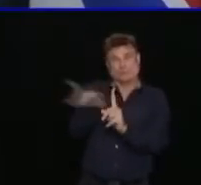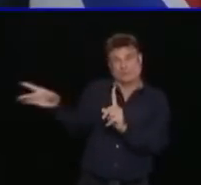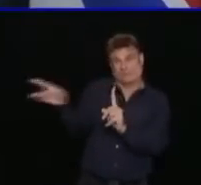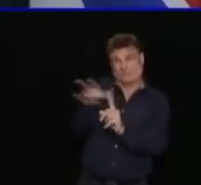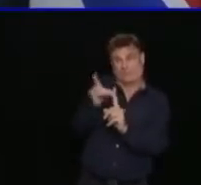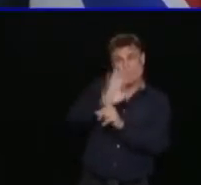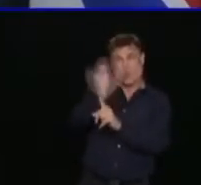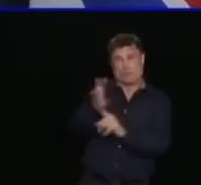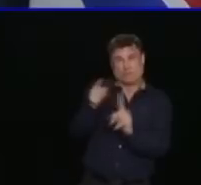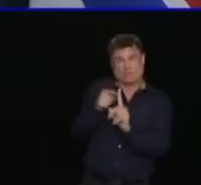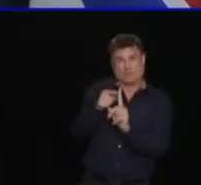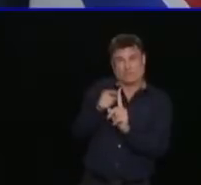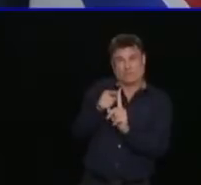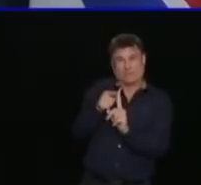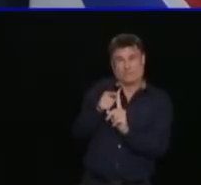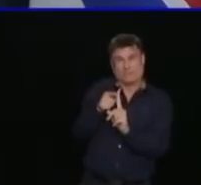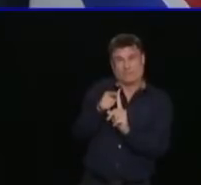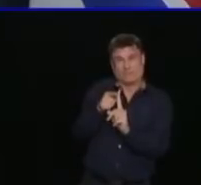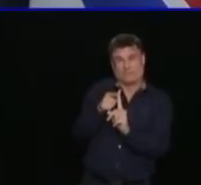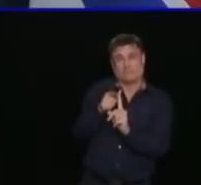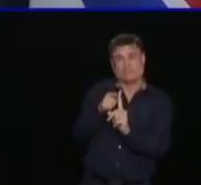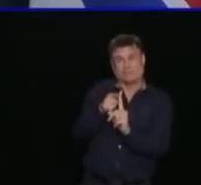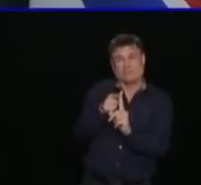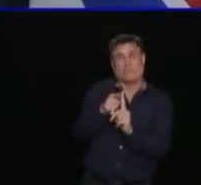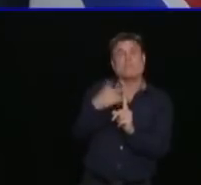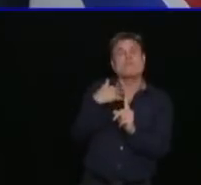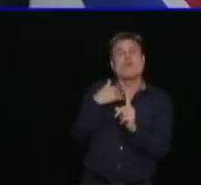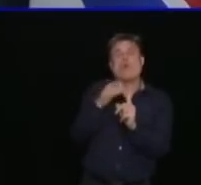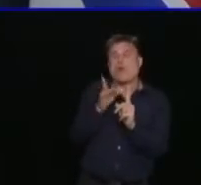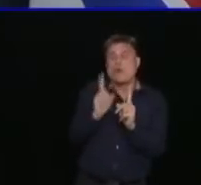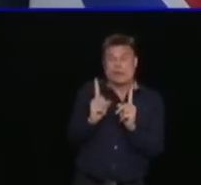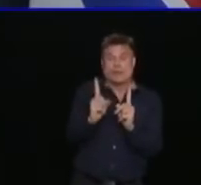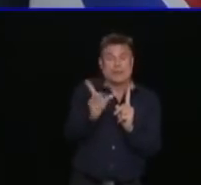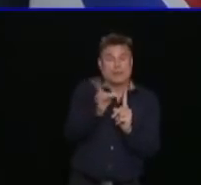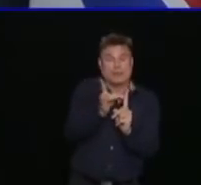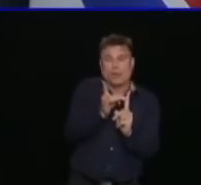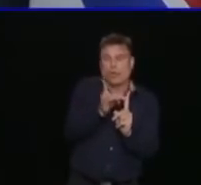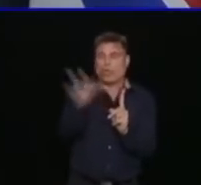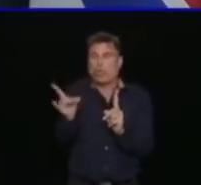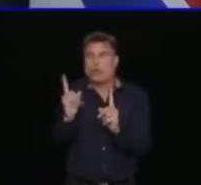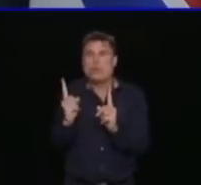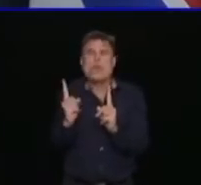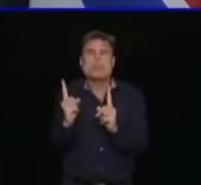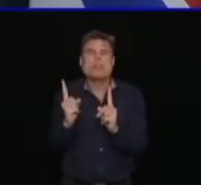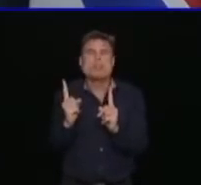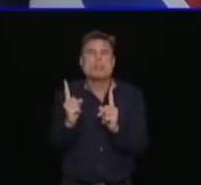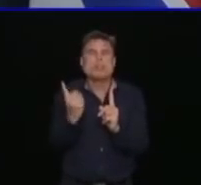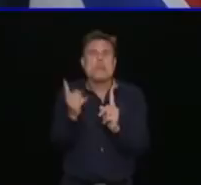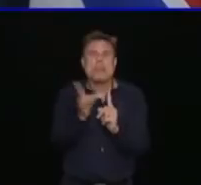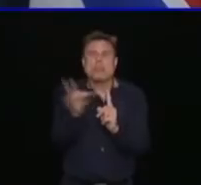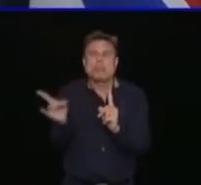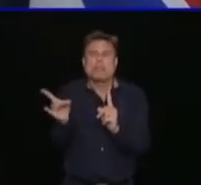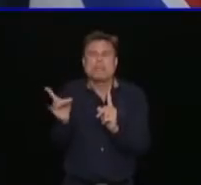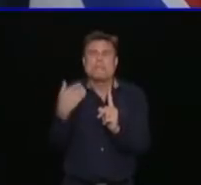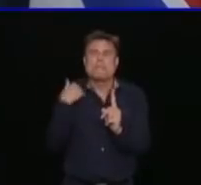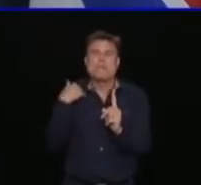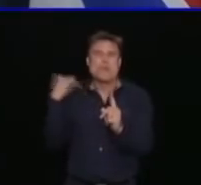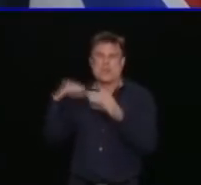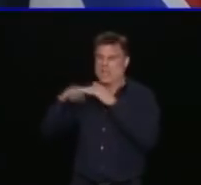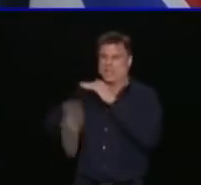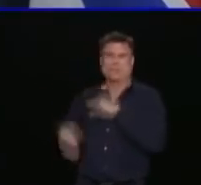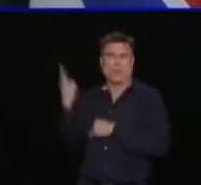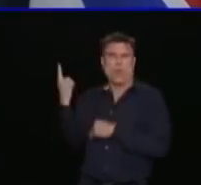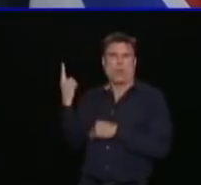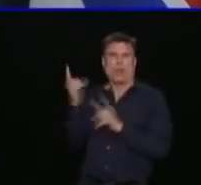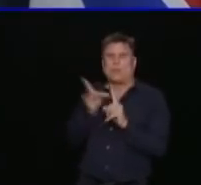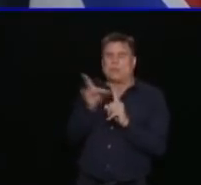a point at which, if we continue to have more contacts, that the challenge becomes very significant to contact tracing. So